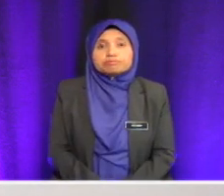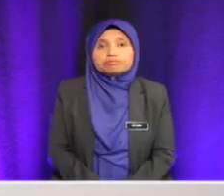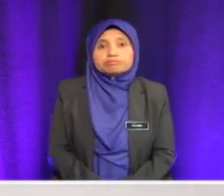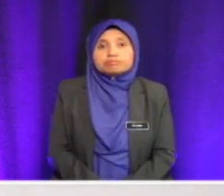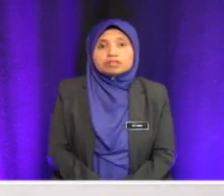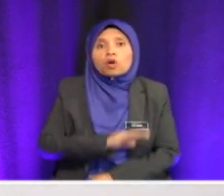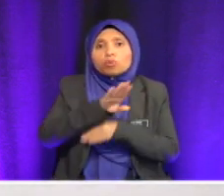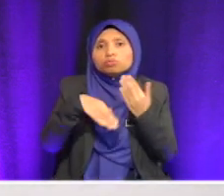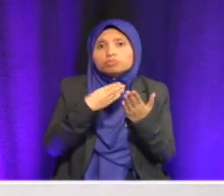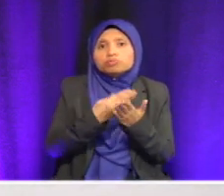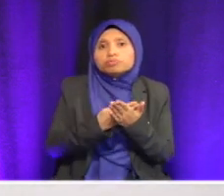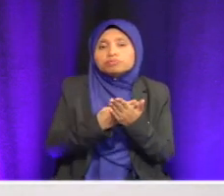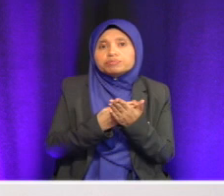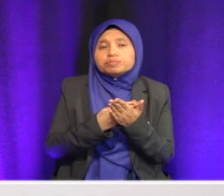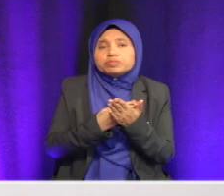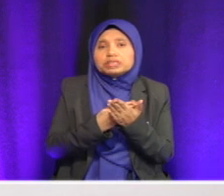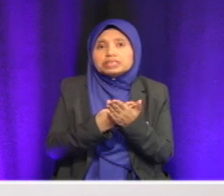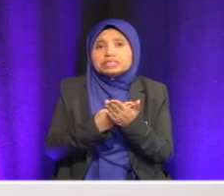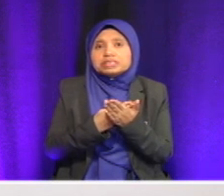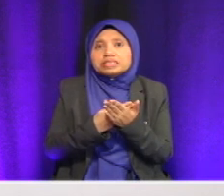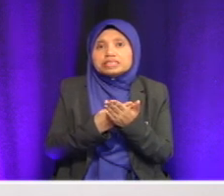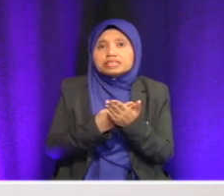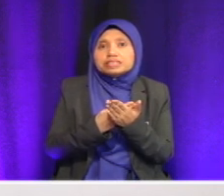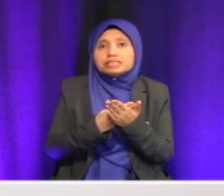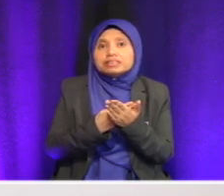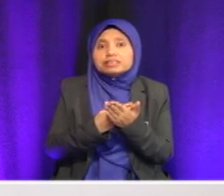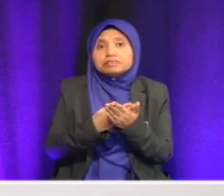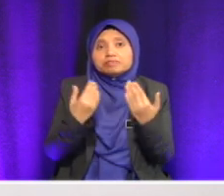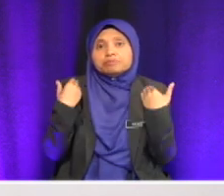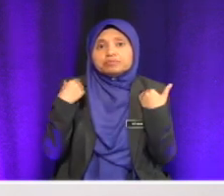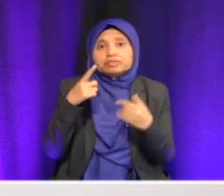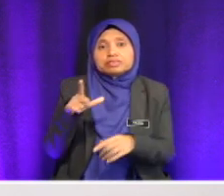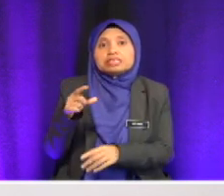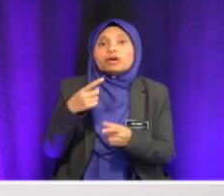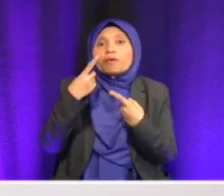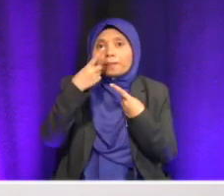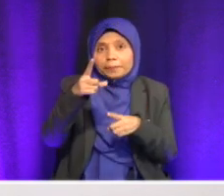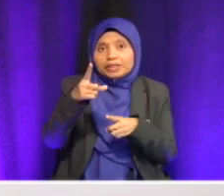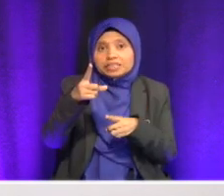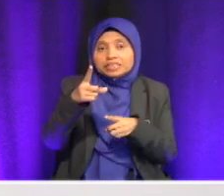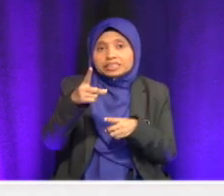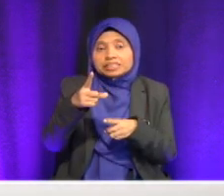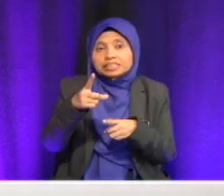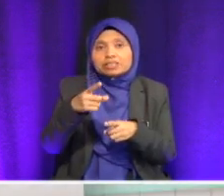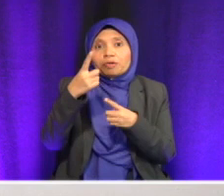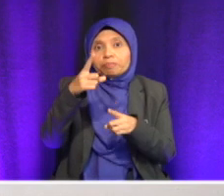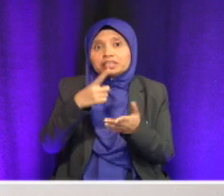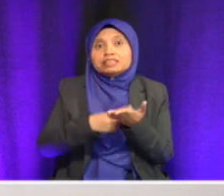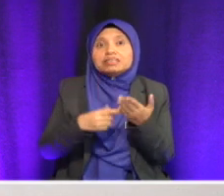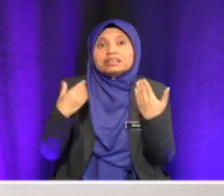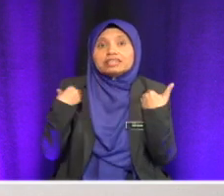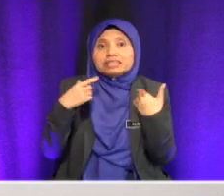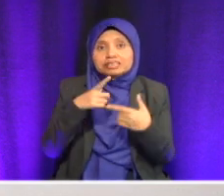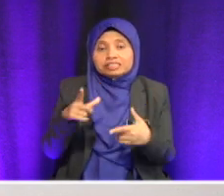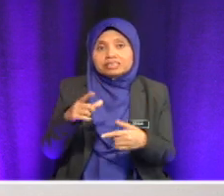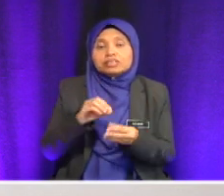Oh, so all everyone follow agree only. with Anna. So let's check our Okay, answer. that's the answer. Yes. Yes, good job, the answer everyone. is correct. Good job, everyone. Let's move